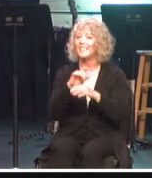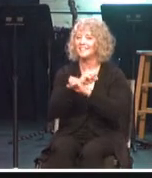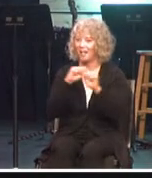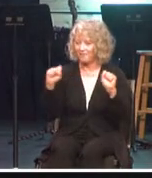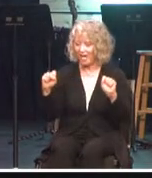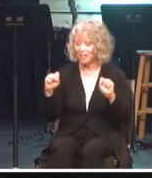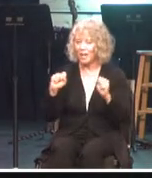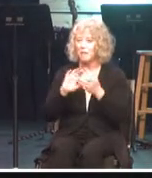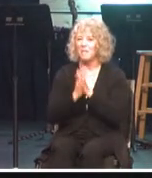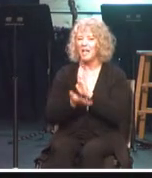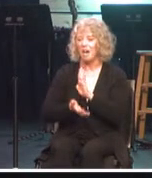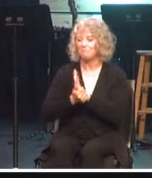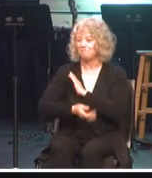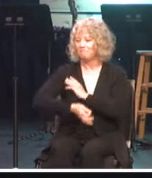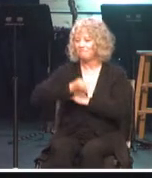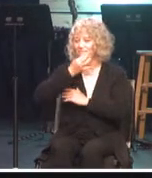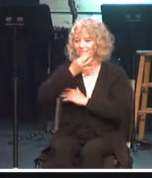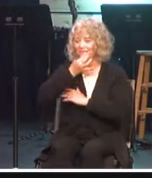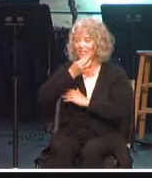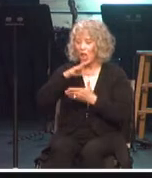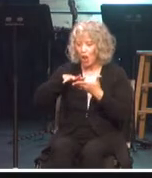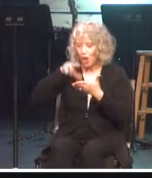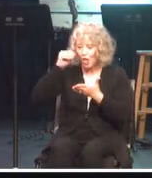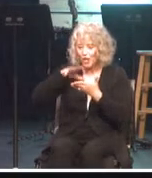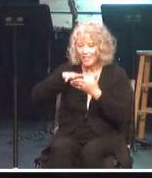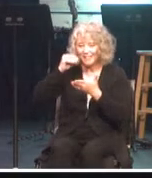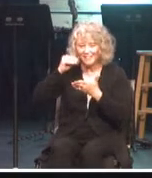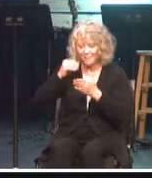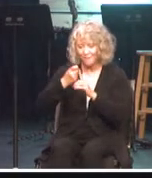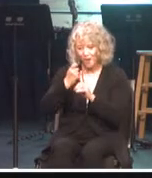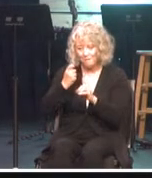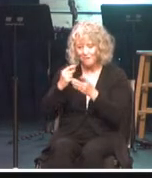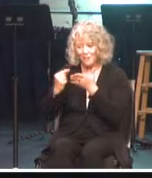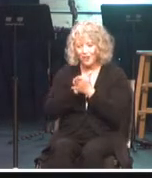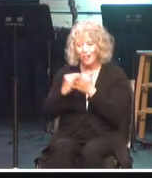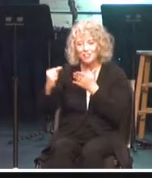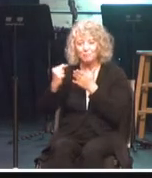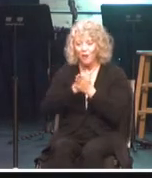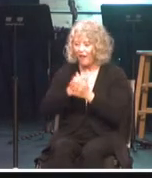becomes proficient in extracting available benefits from the gospel each day.